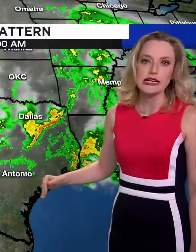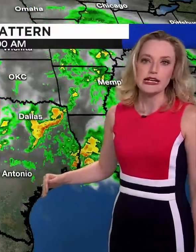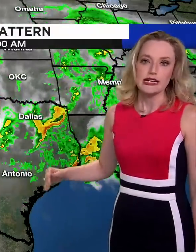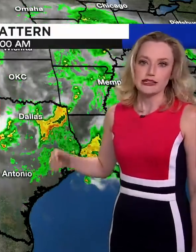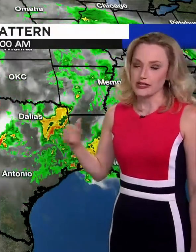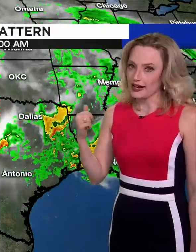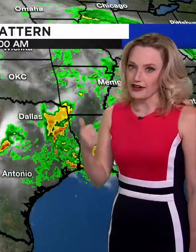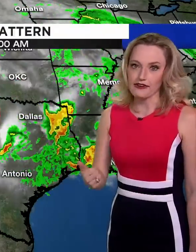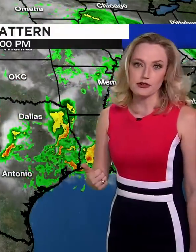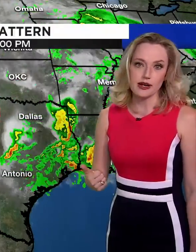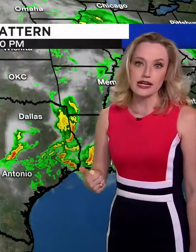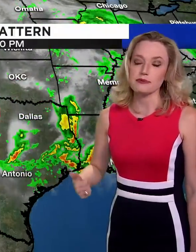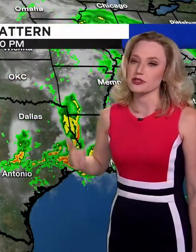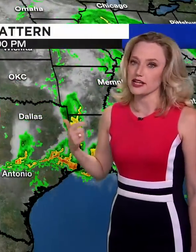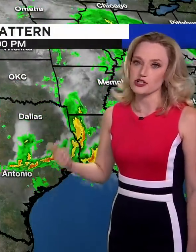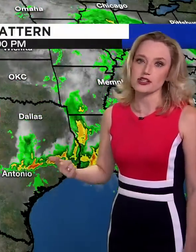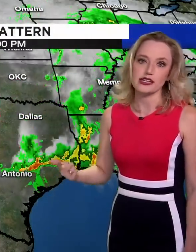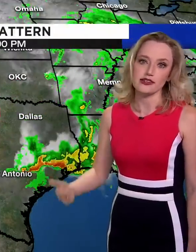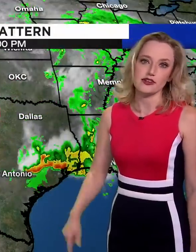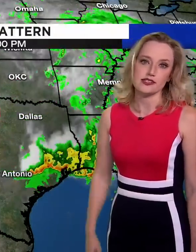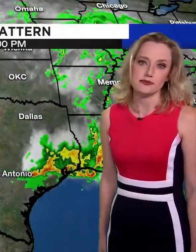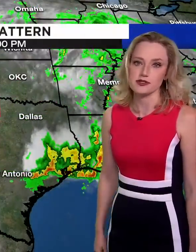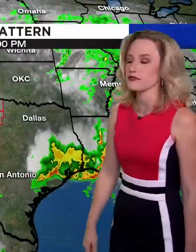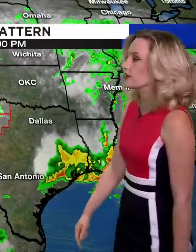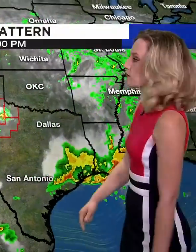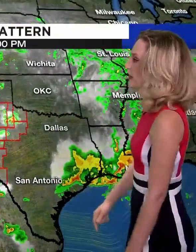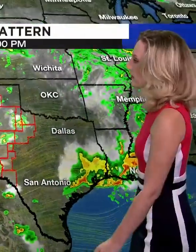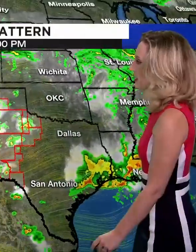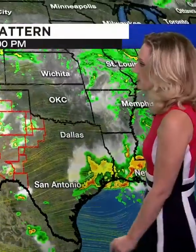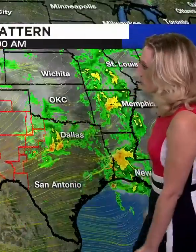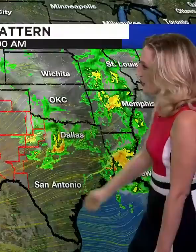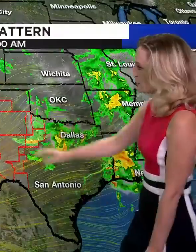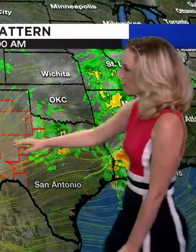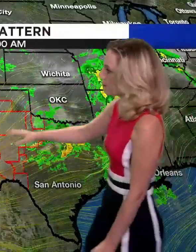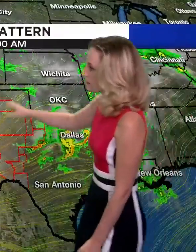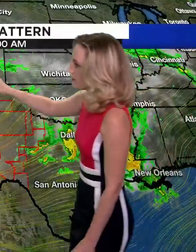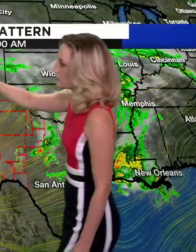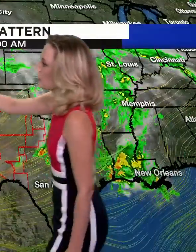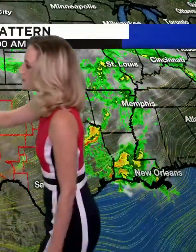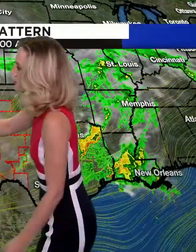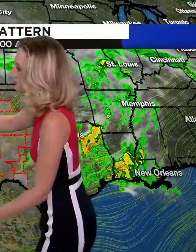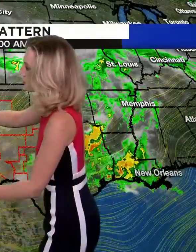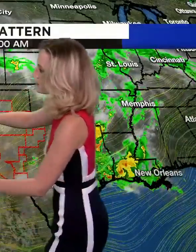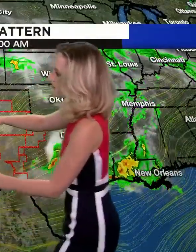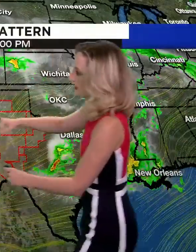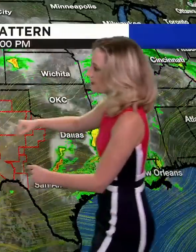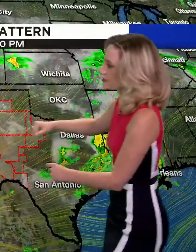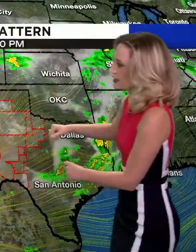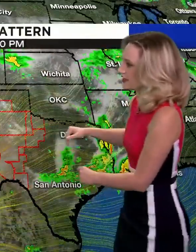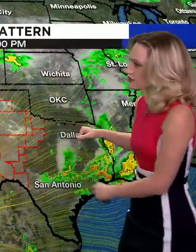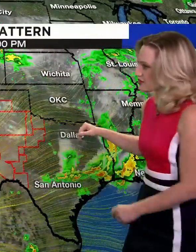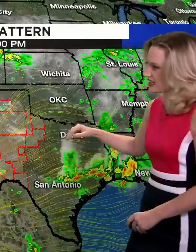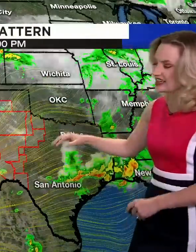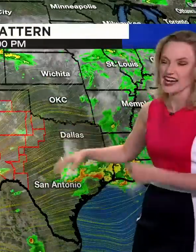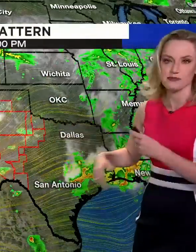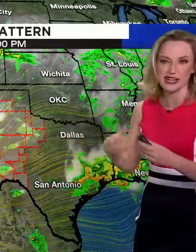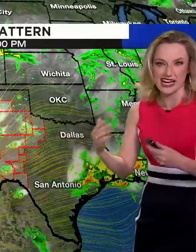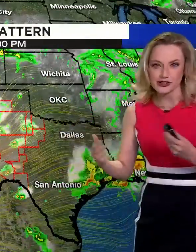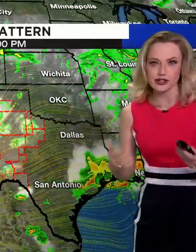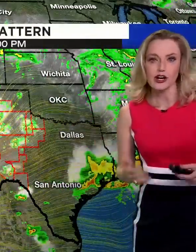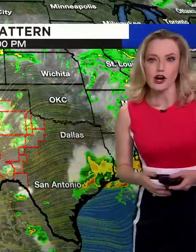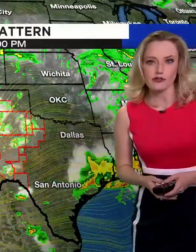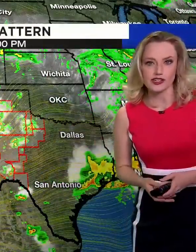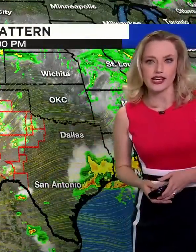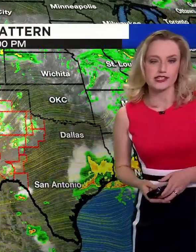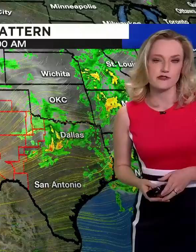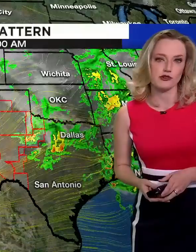through, you're going to have heavy rain, potentially even some severe weather as well. This upper level low is the source of the energy, and it's just going to kind of